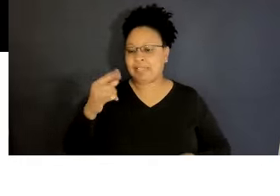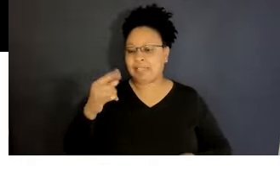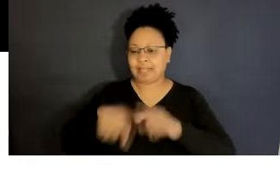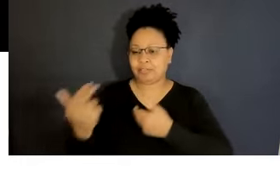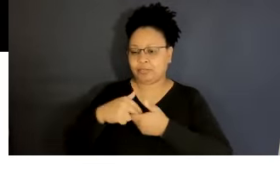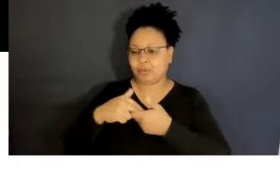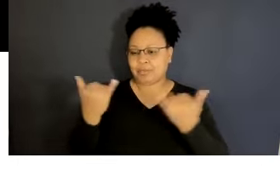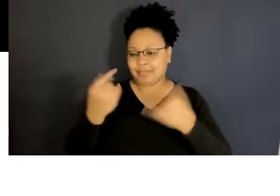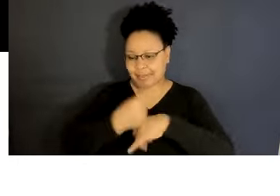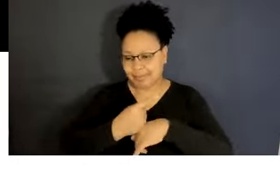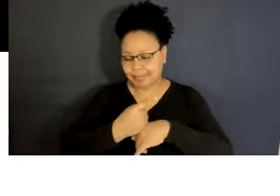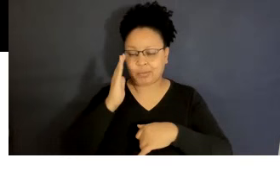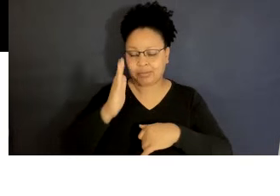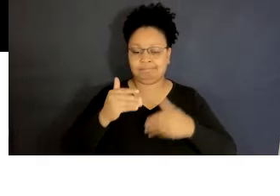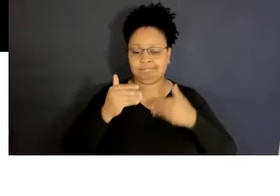forward.